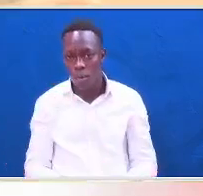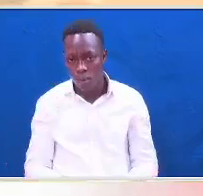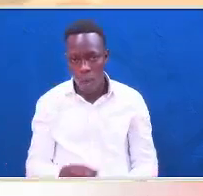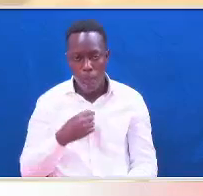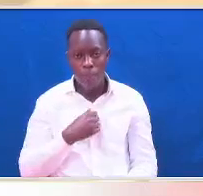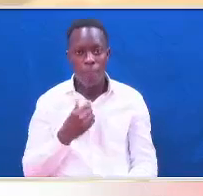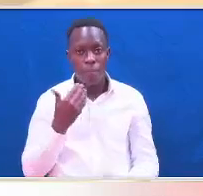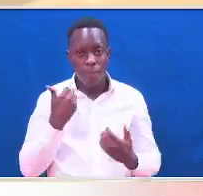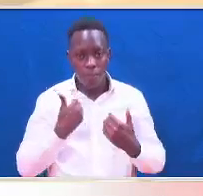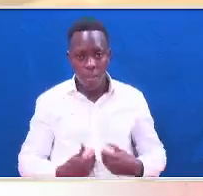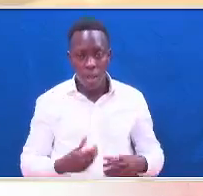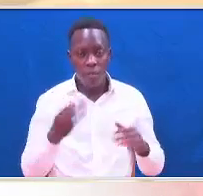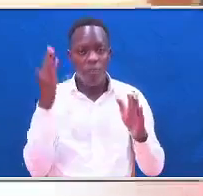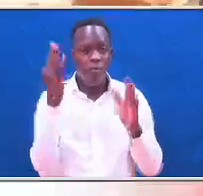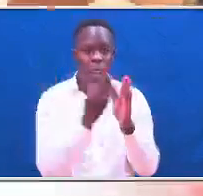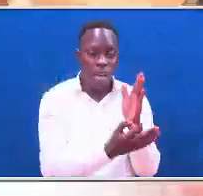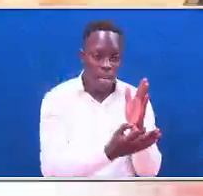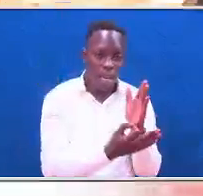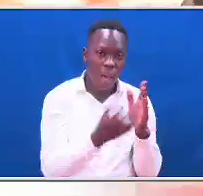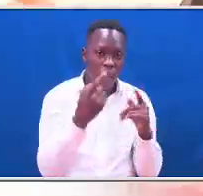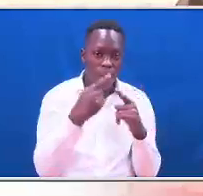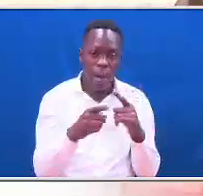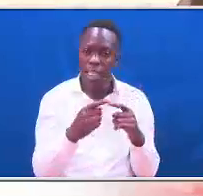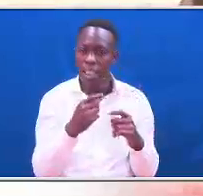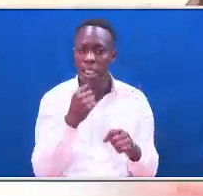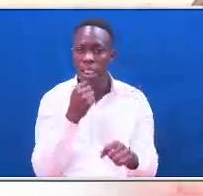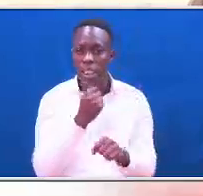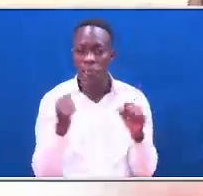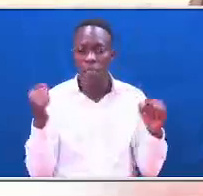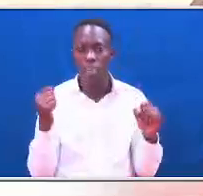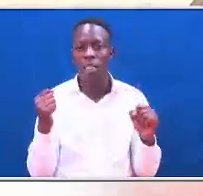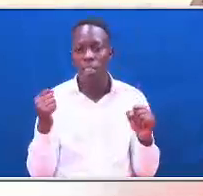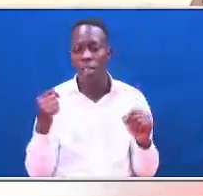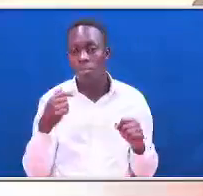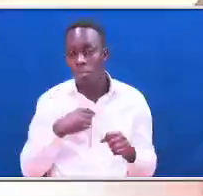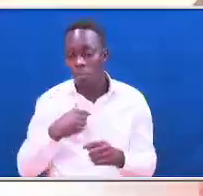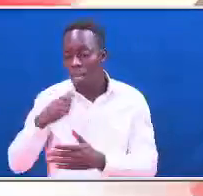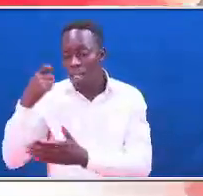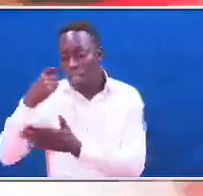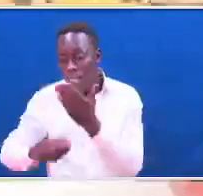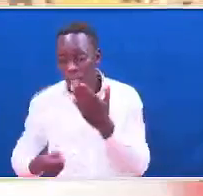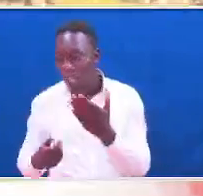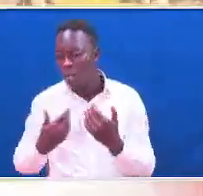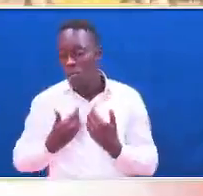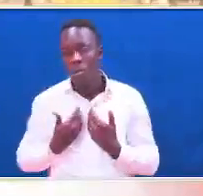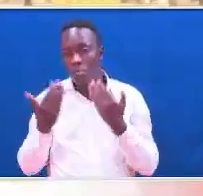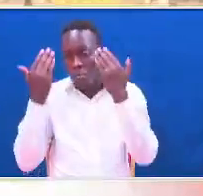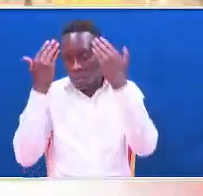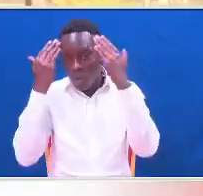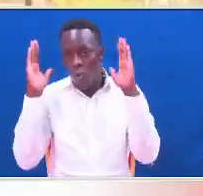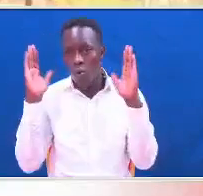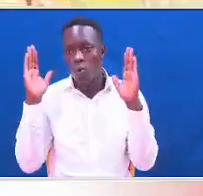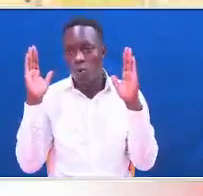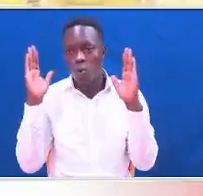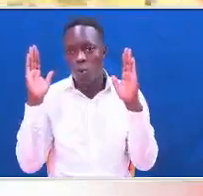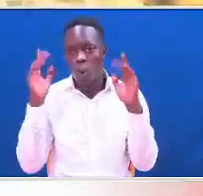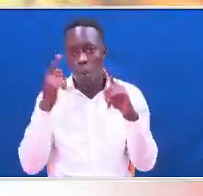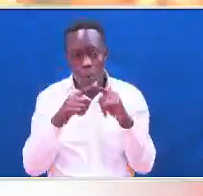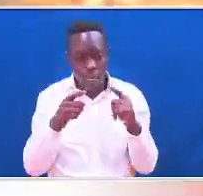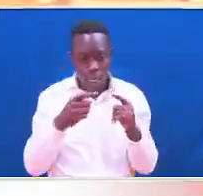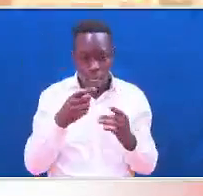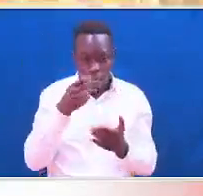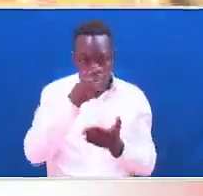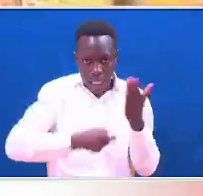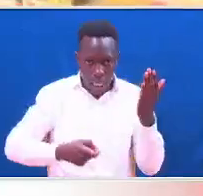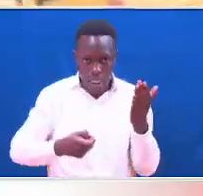nimefile lakini nilifile kwa shida. Mambo ya ushuru, mimi sihusiani na ushuru. Regarding the tax return, yes, we have